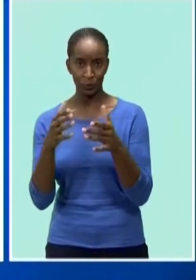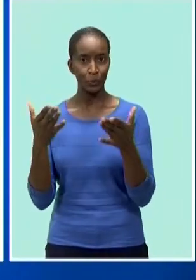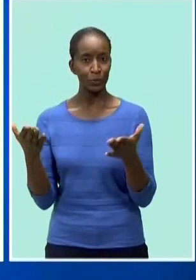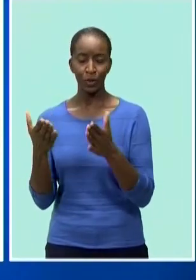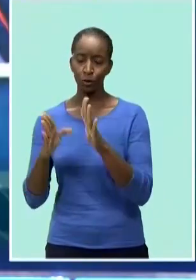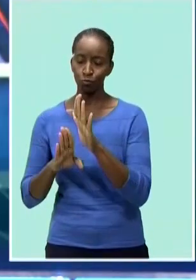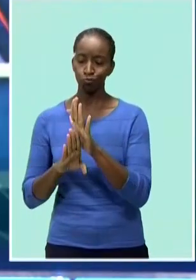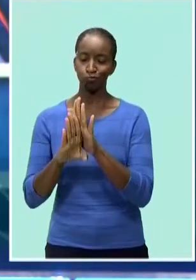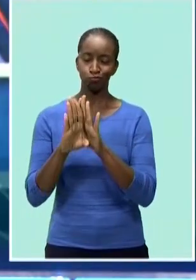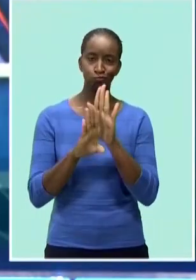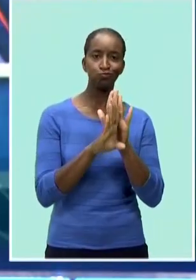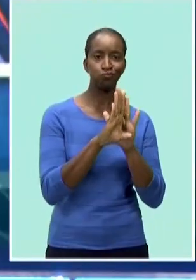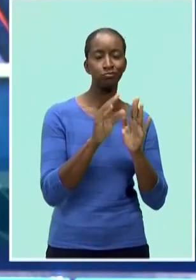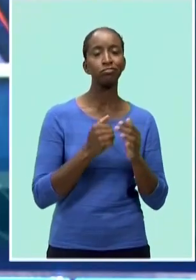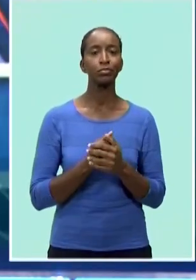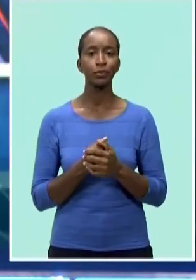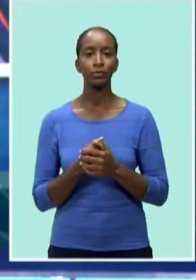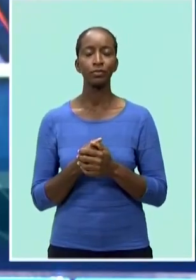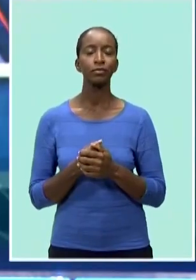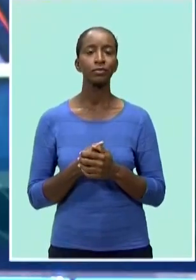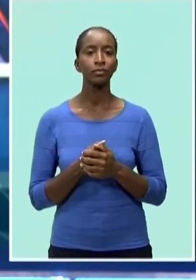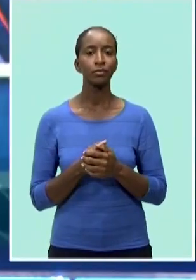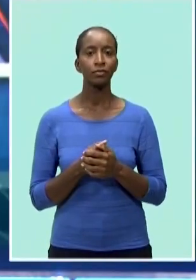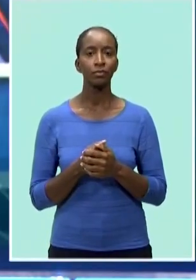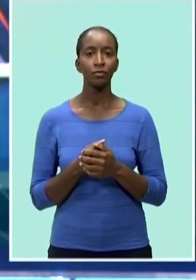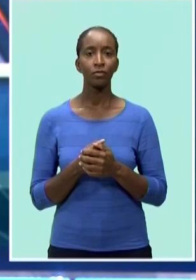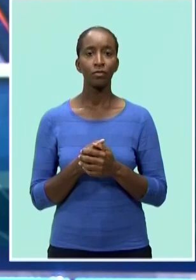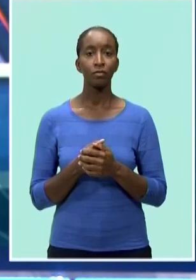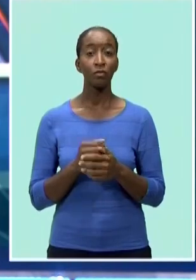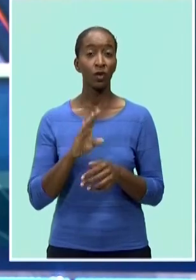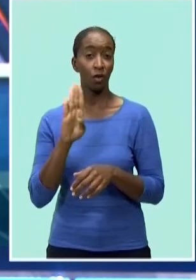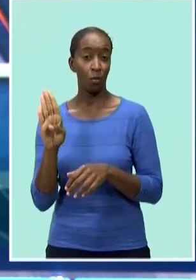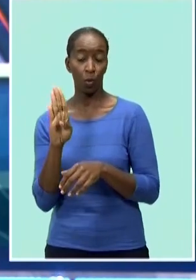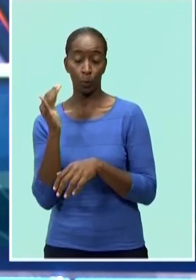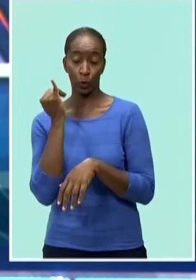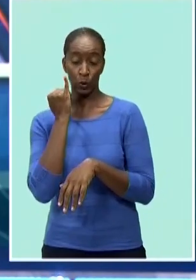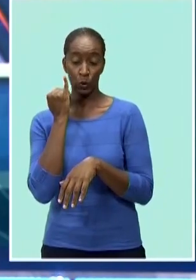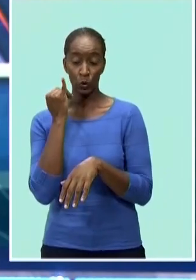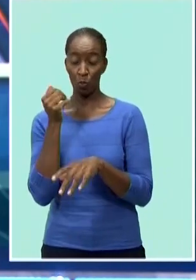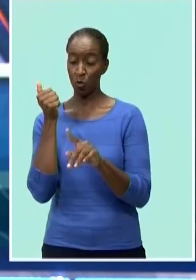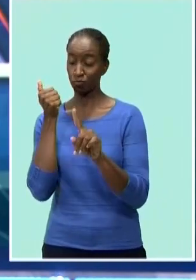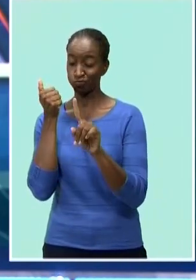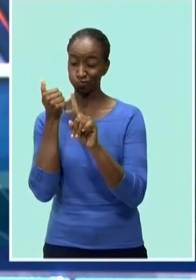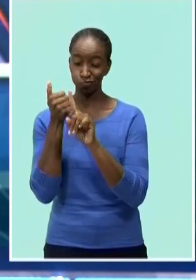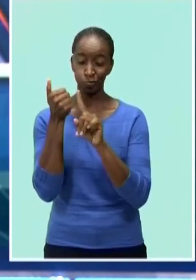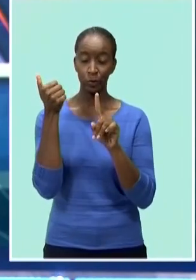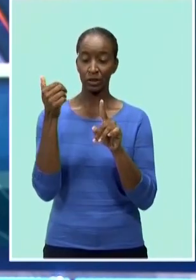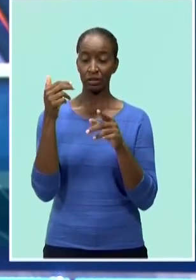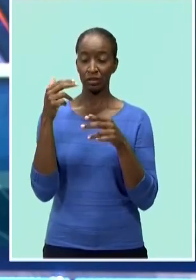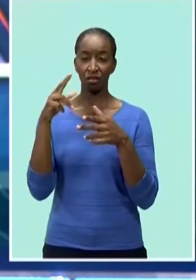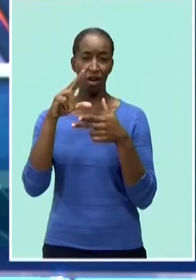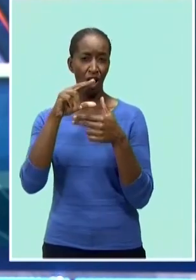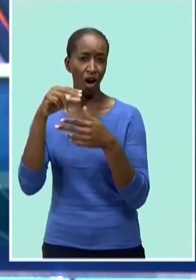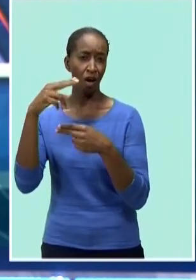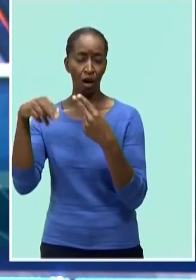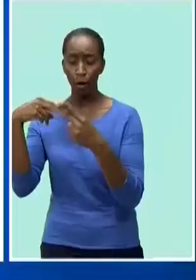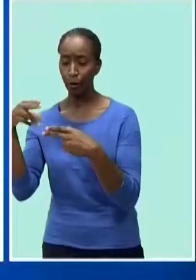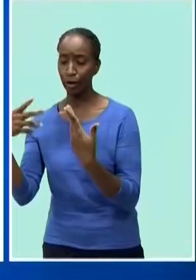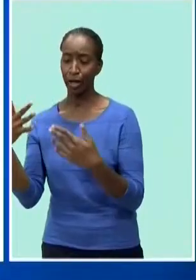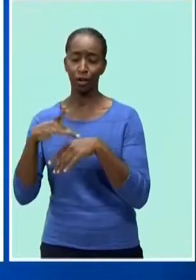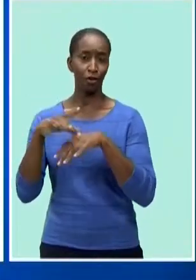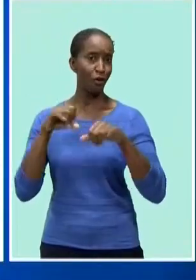of all. Barbados is now better equipped to bounce back after being hit by a natural disaster. This through the Ministry of